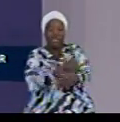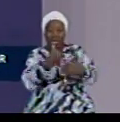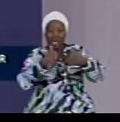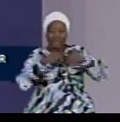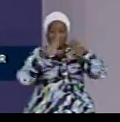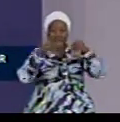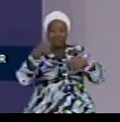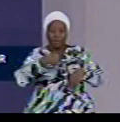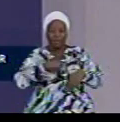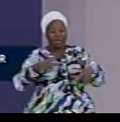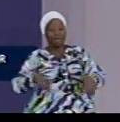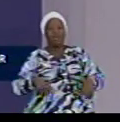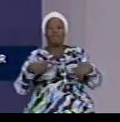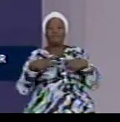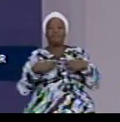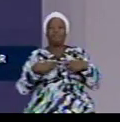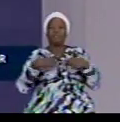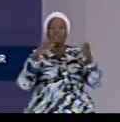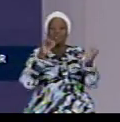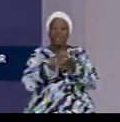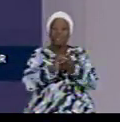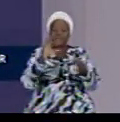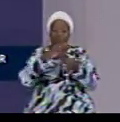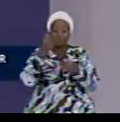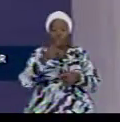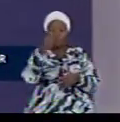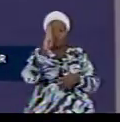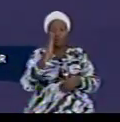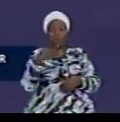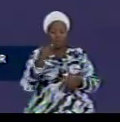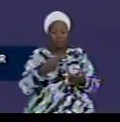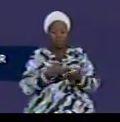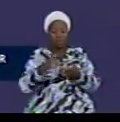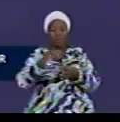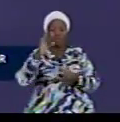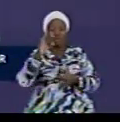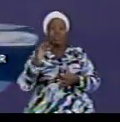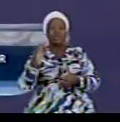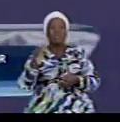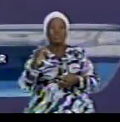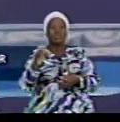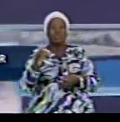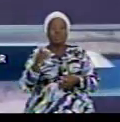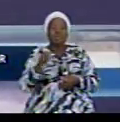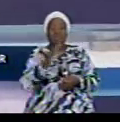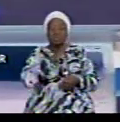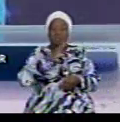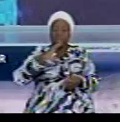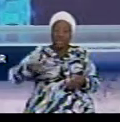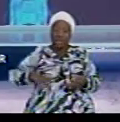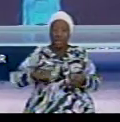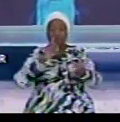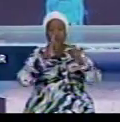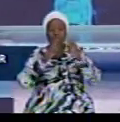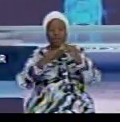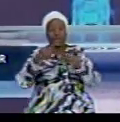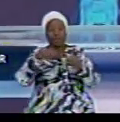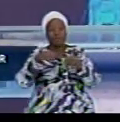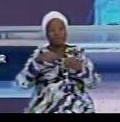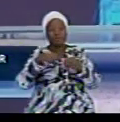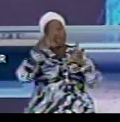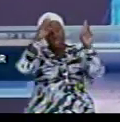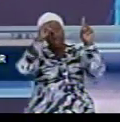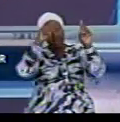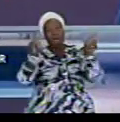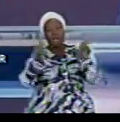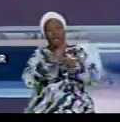me life. That Spirit of God, the Holy Ghost, Christ referred to him as